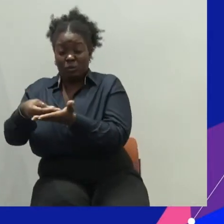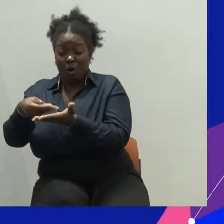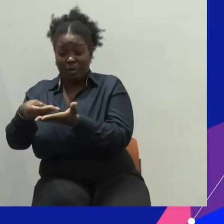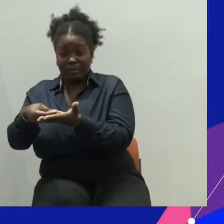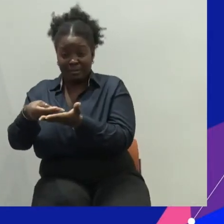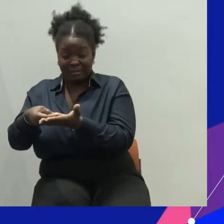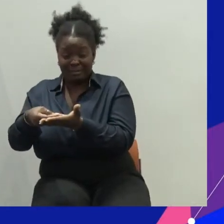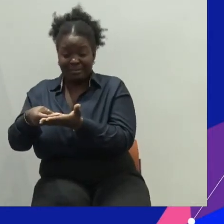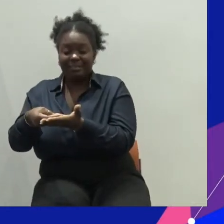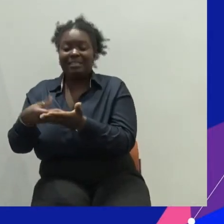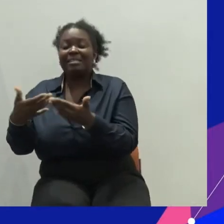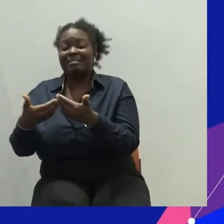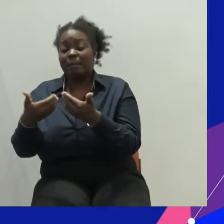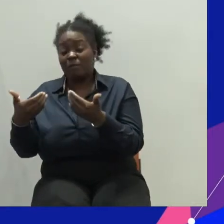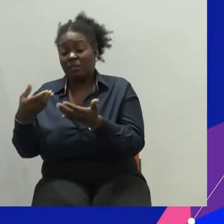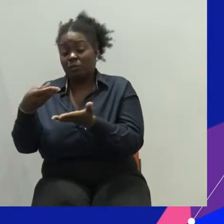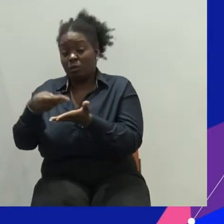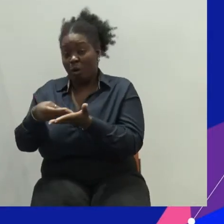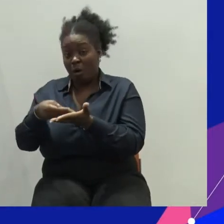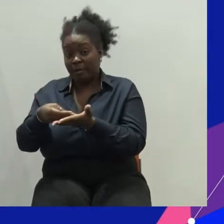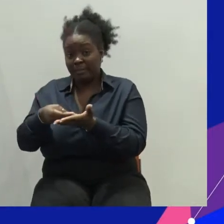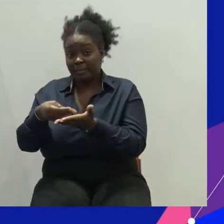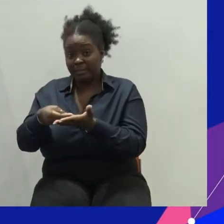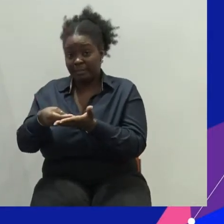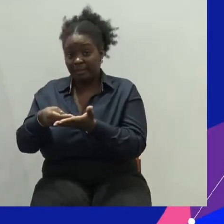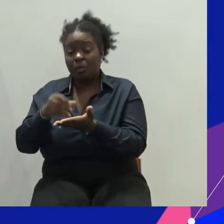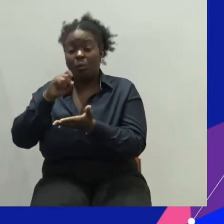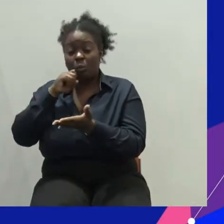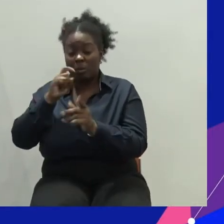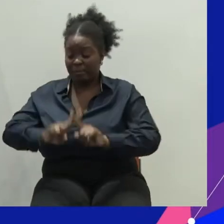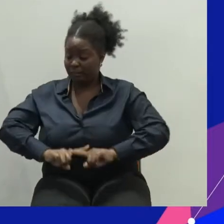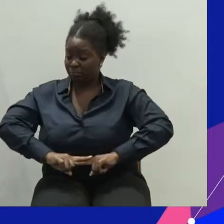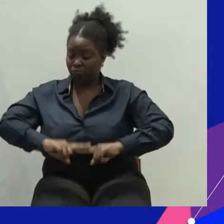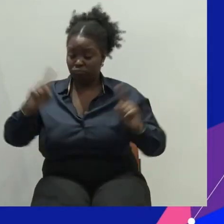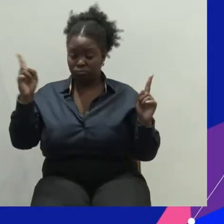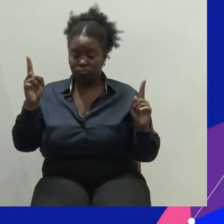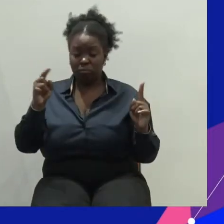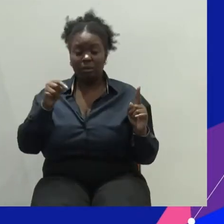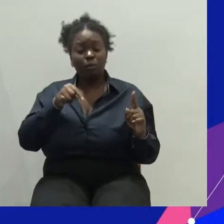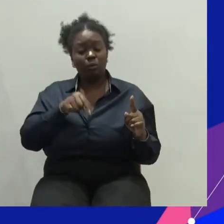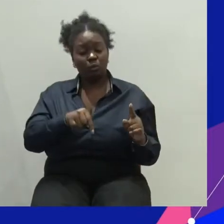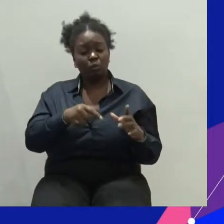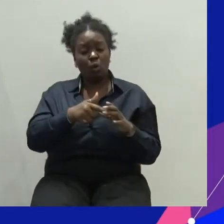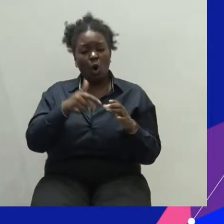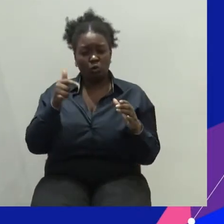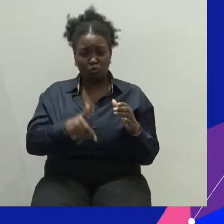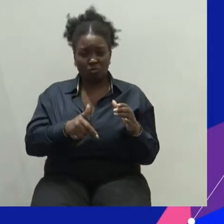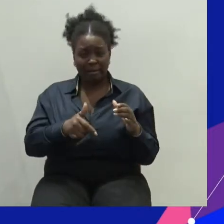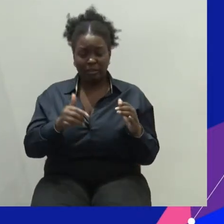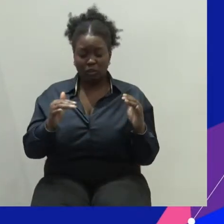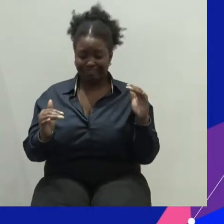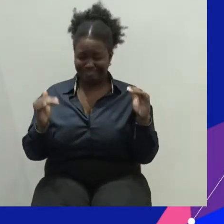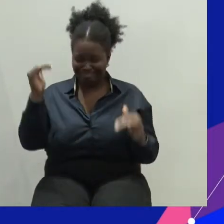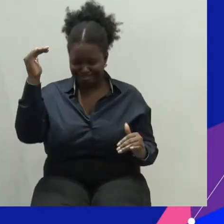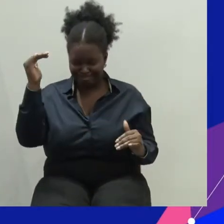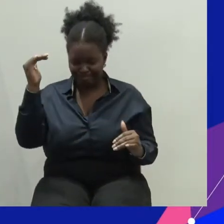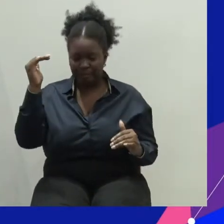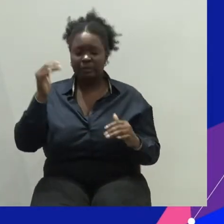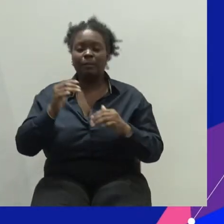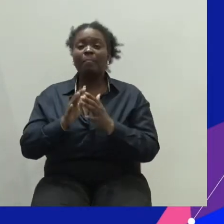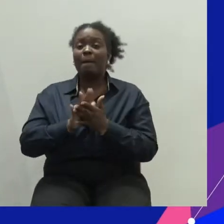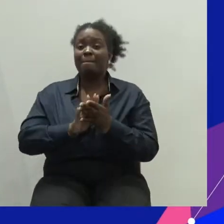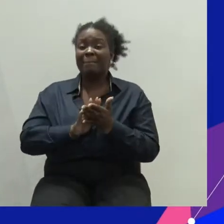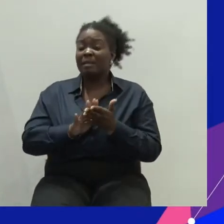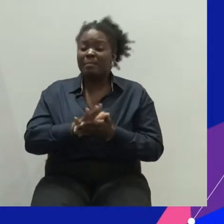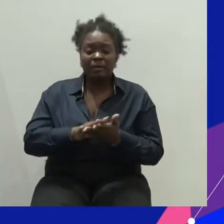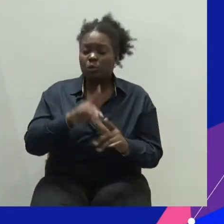Your separations costs are going to be inversely proportional to your concentration. So it's not that you can't make something at 20 grams